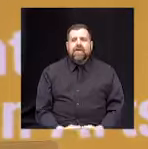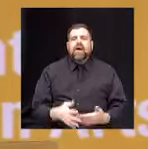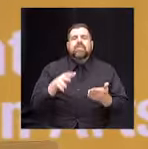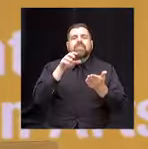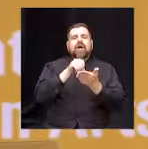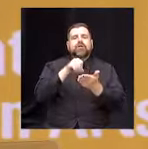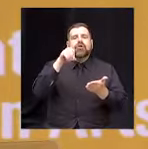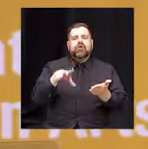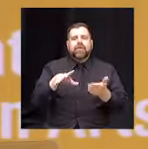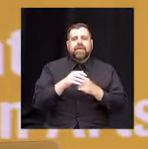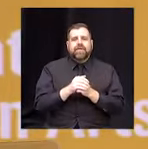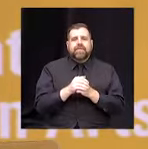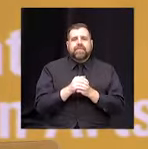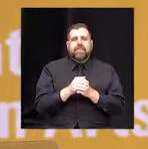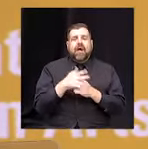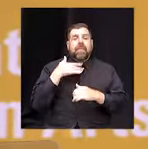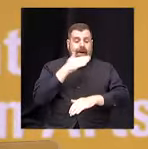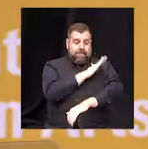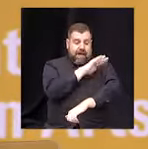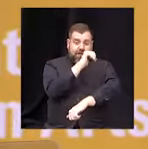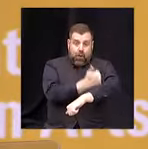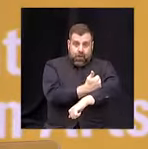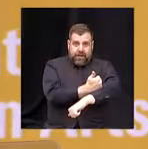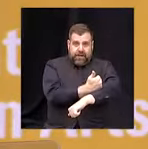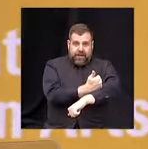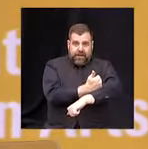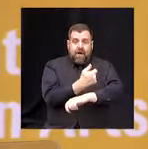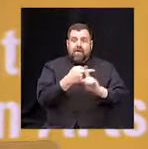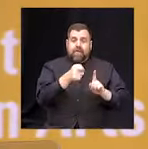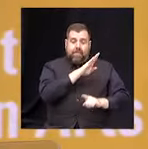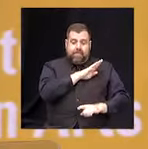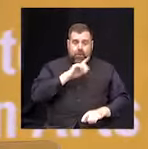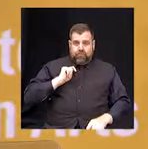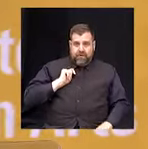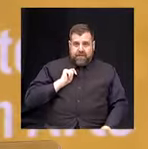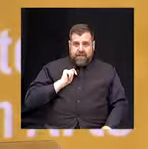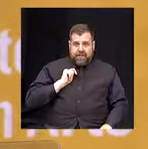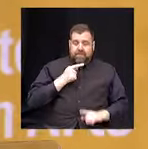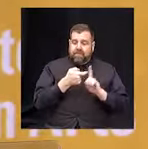Students, by the authority vested in me by the Board of Trustees of